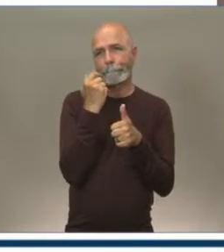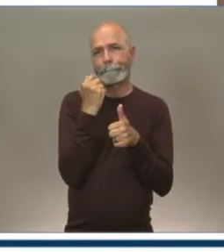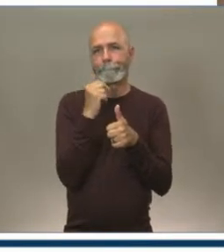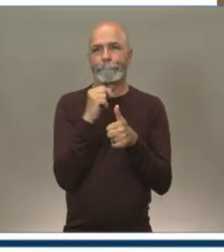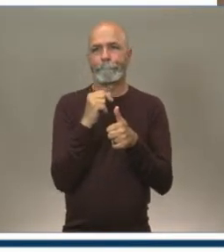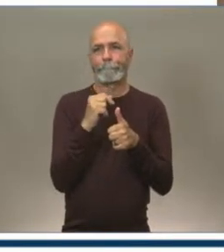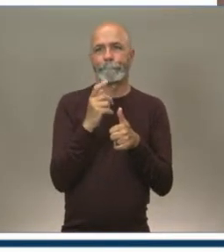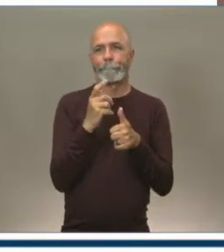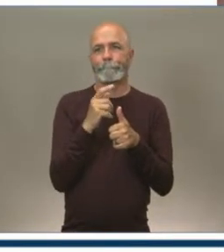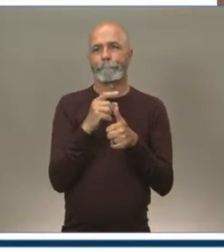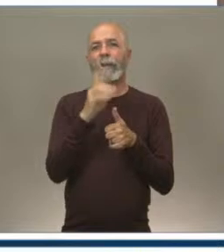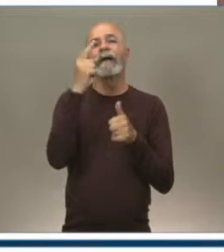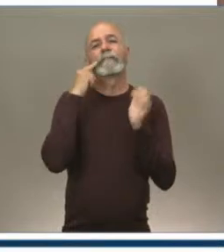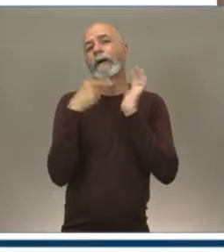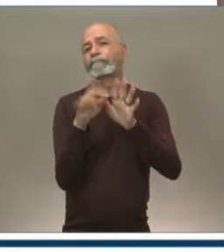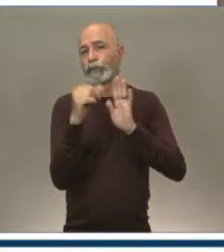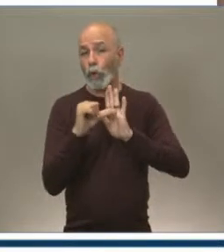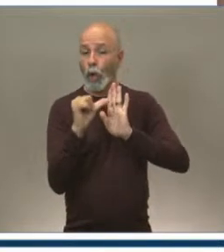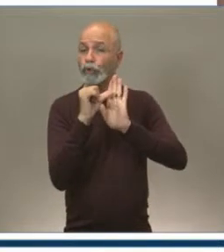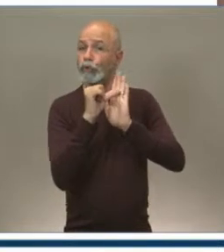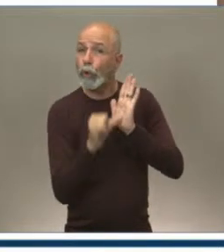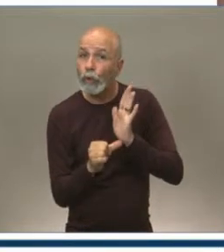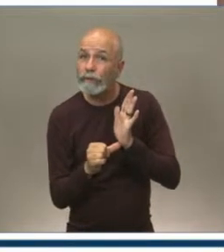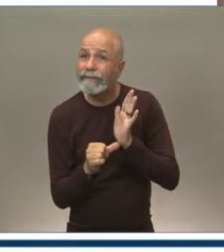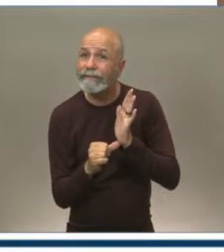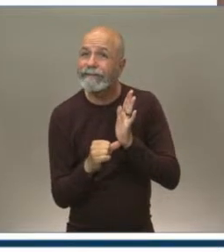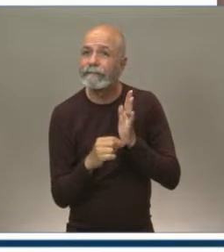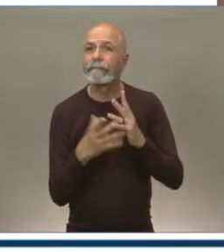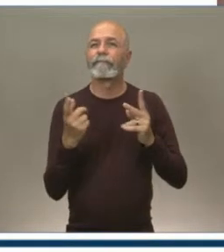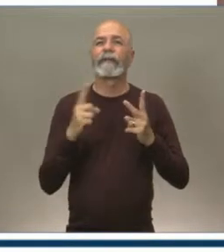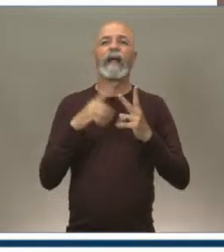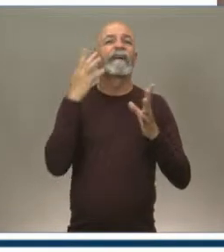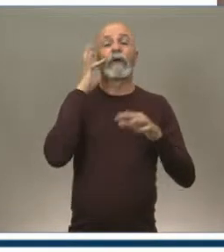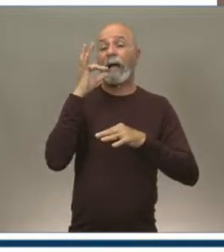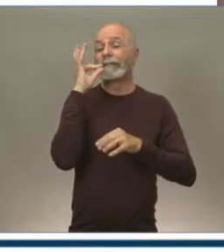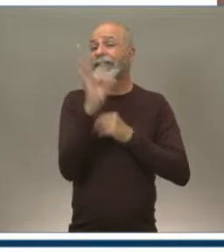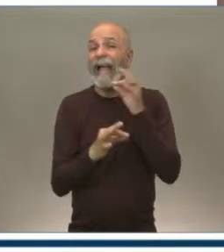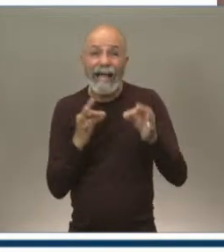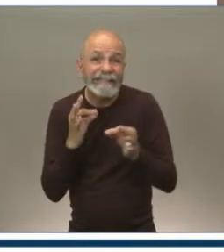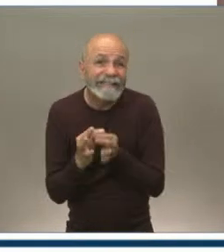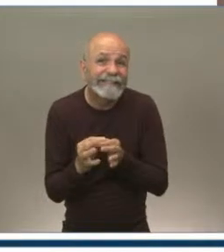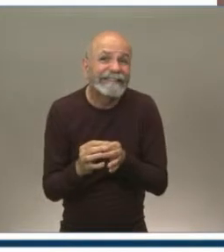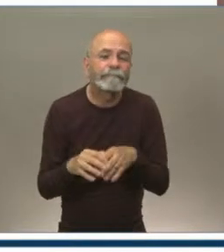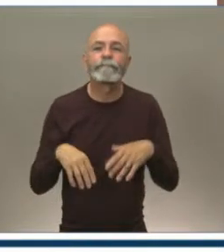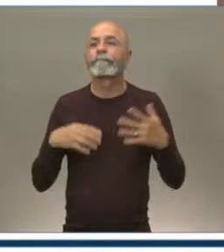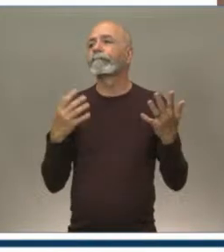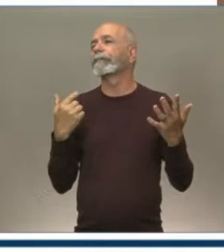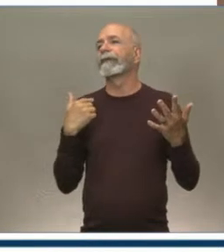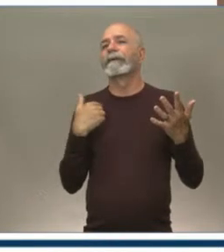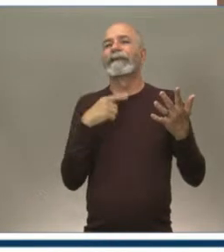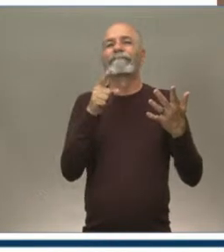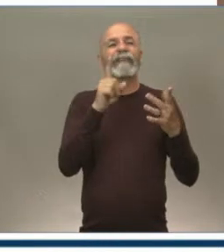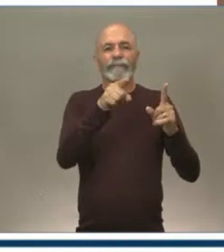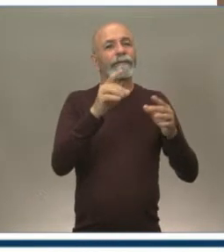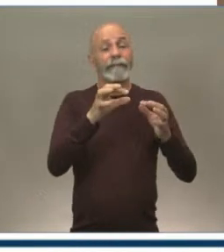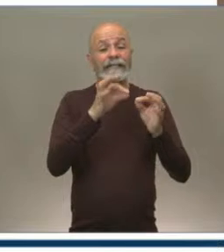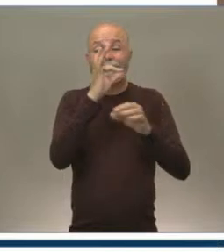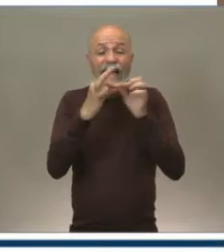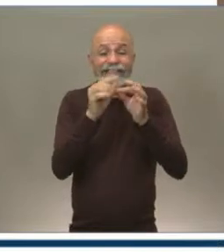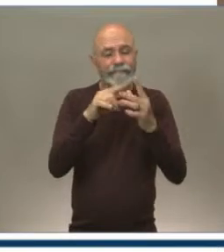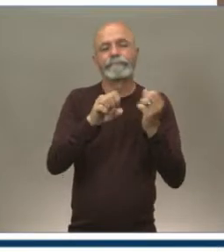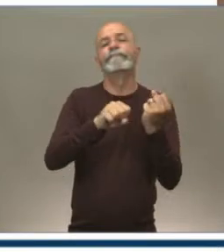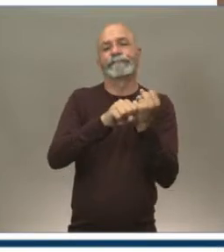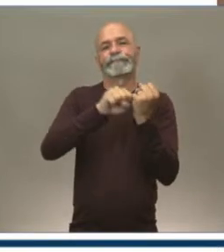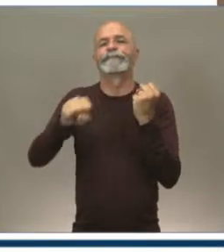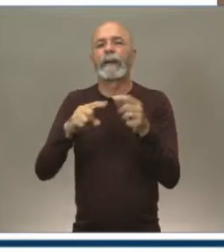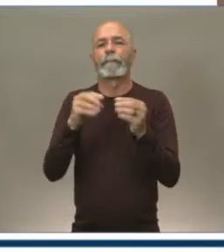some surgery, some kind of testing, some procedures or interventions where we can delay those. So that